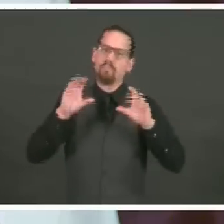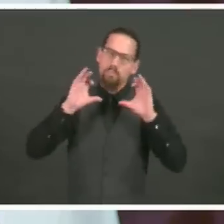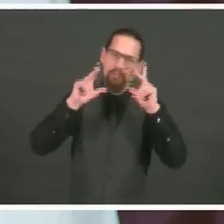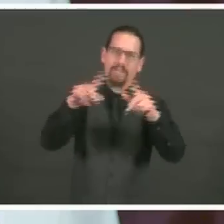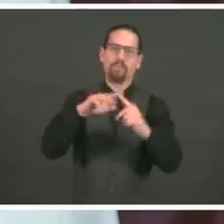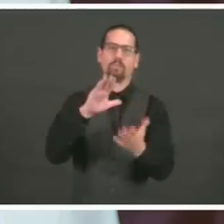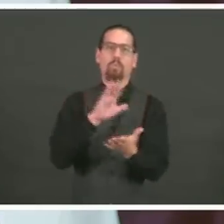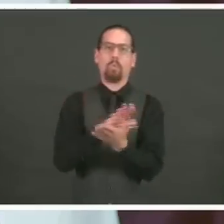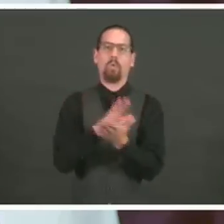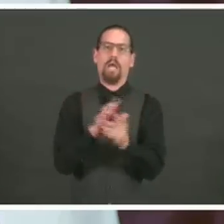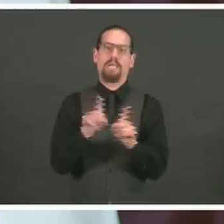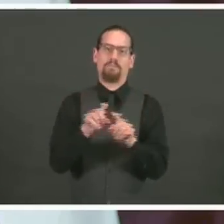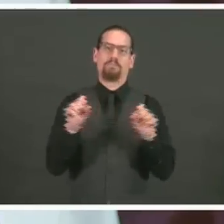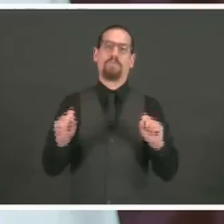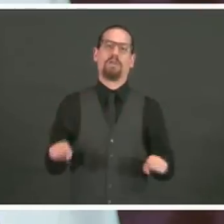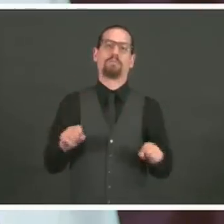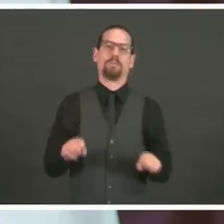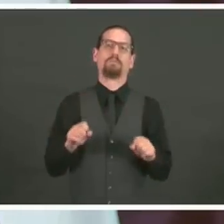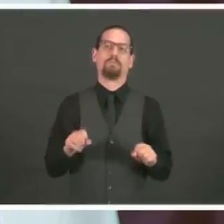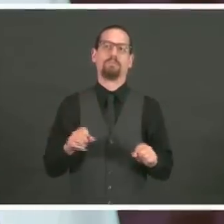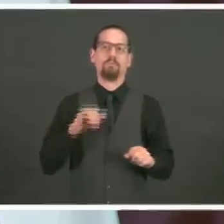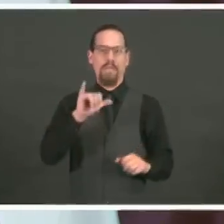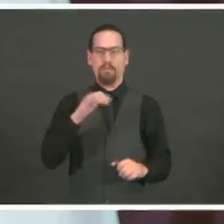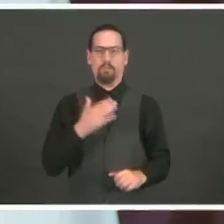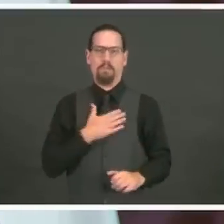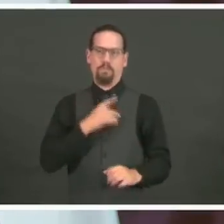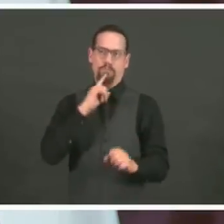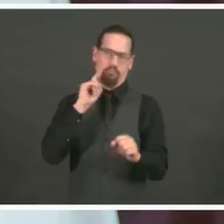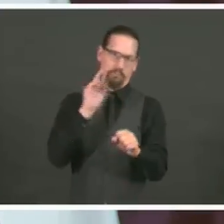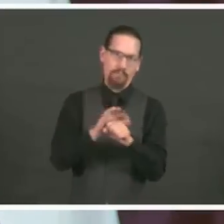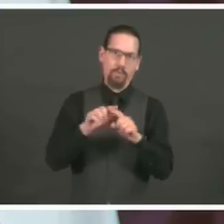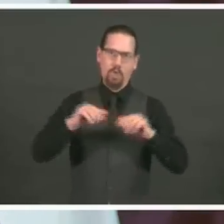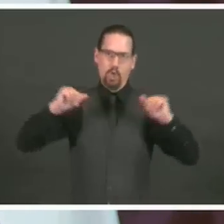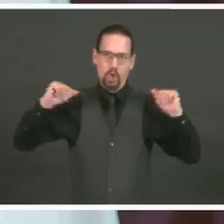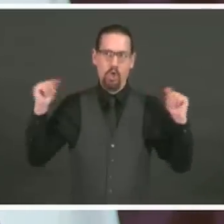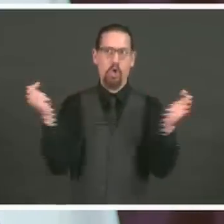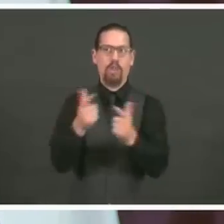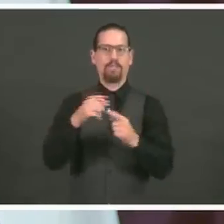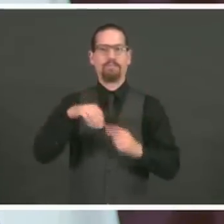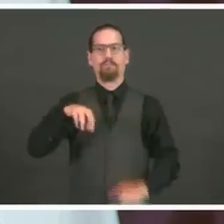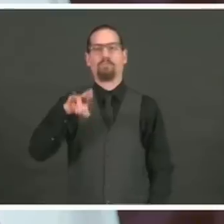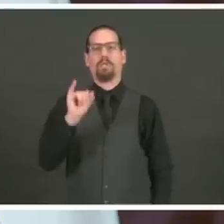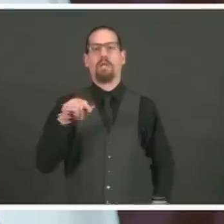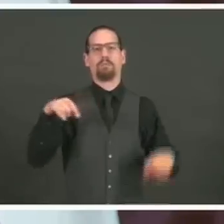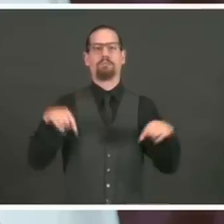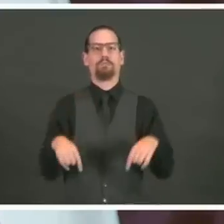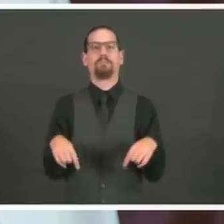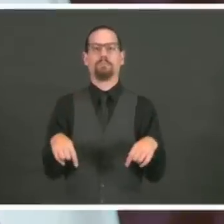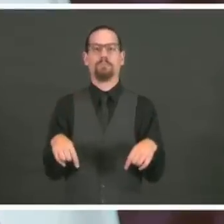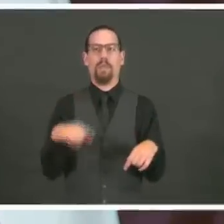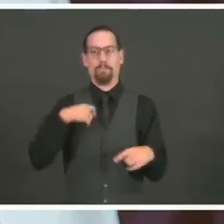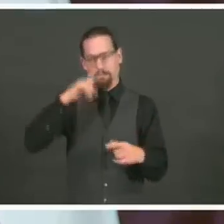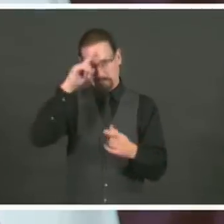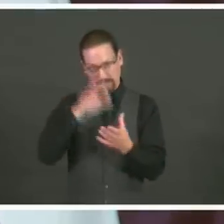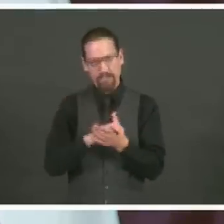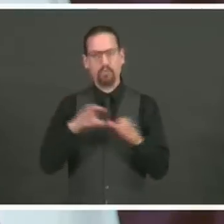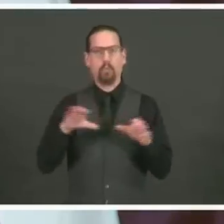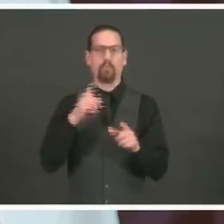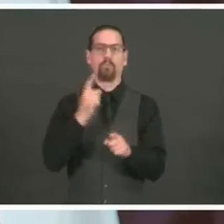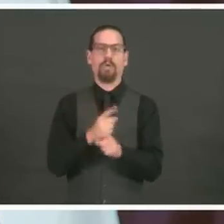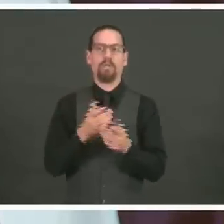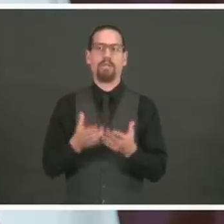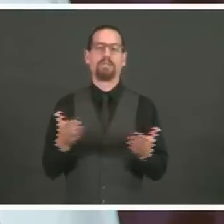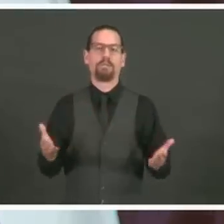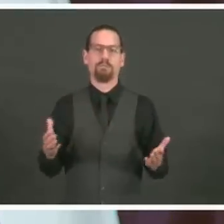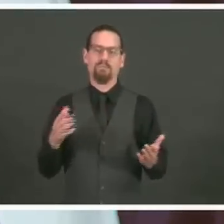possible. That is my pledge to the people of Rhode Island, and I believe that that's the right approach. And that's